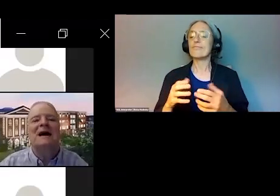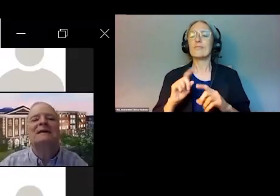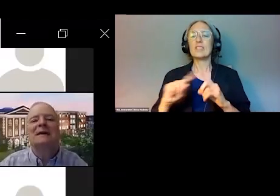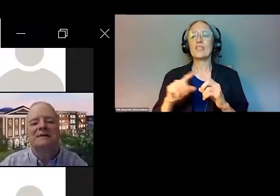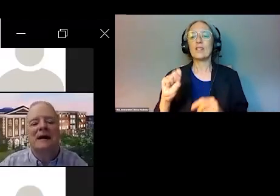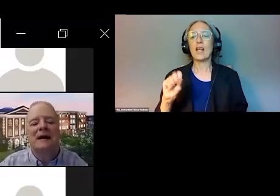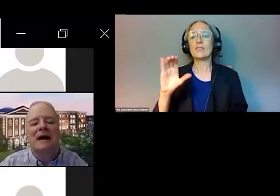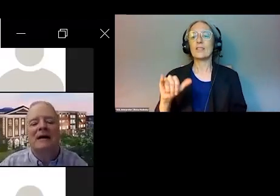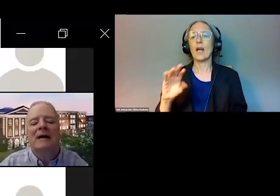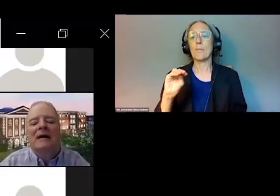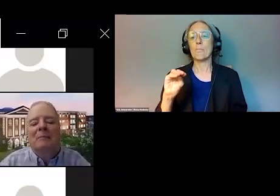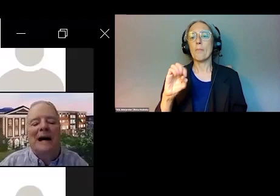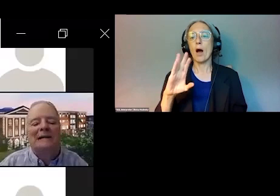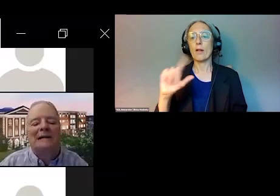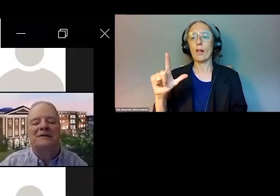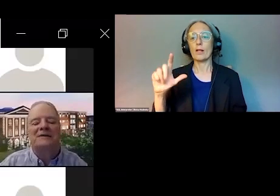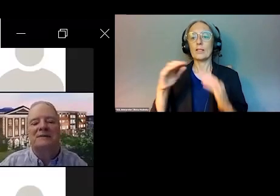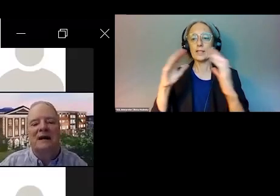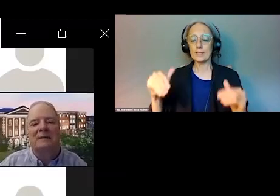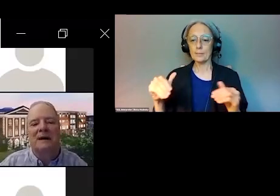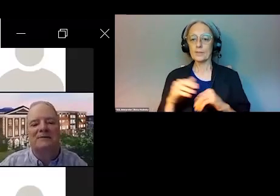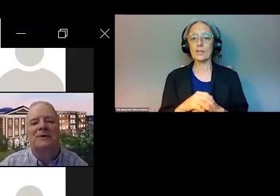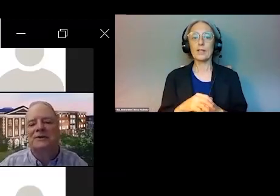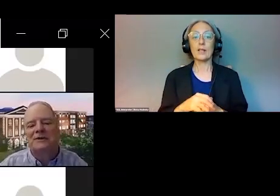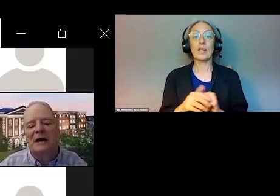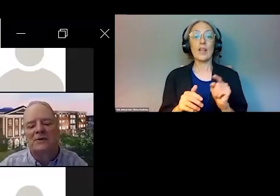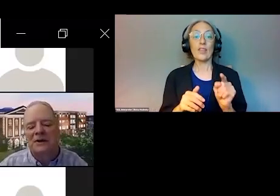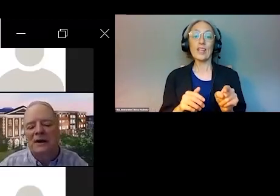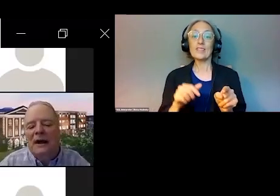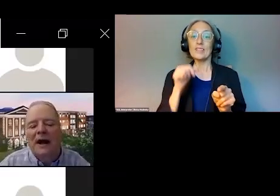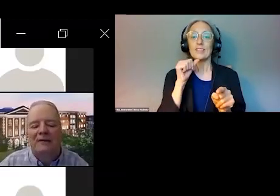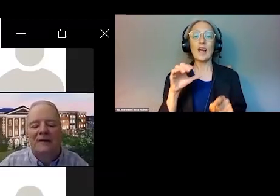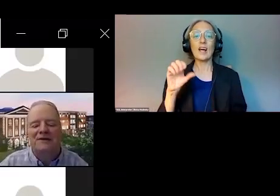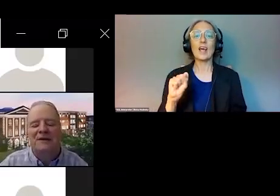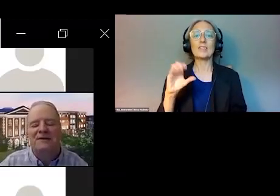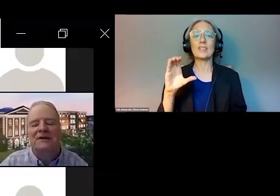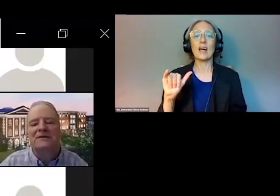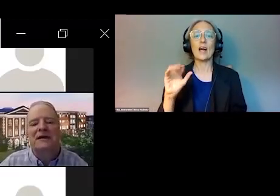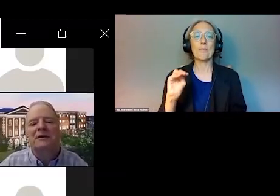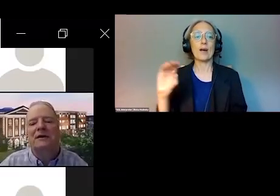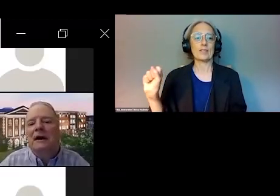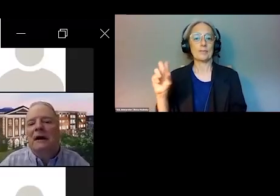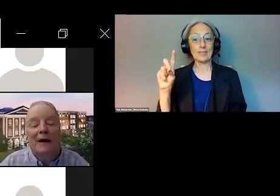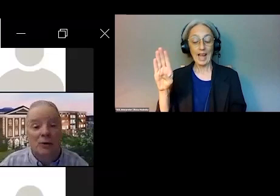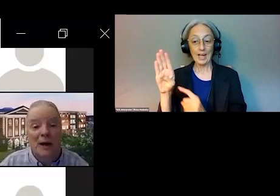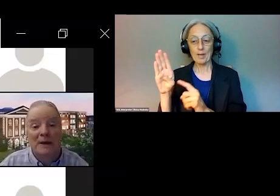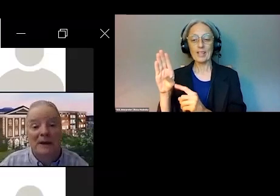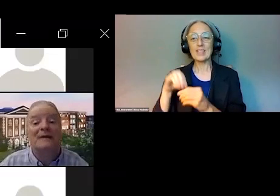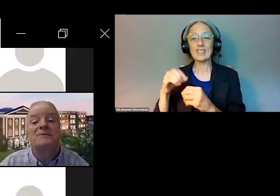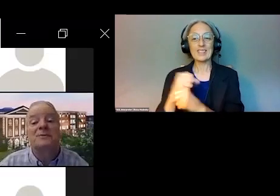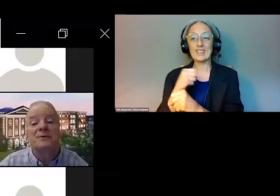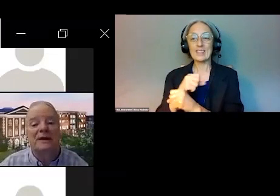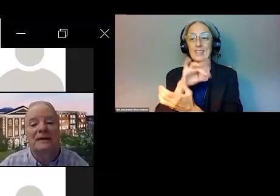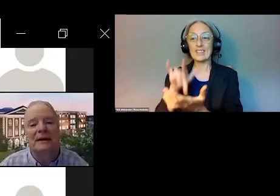Systems, but this is not the SCI Model Systems database, which is housed at the Statistical Center